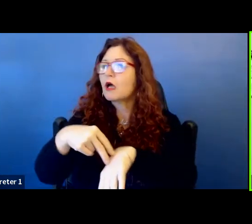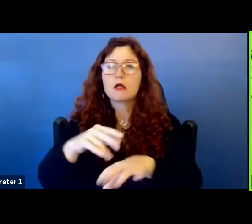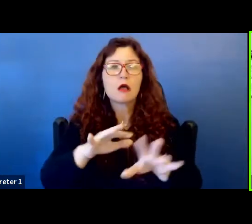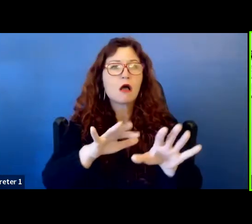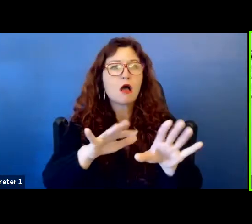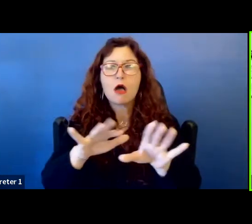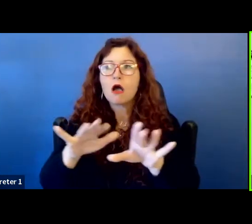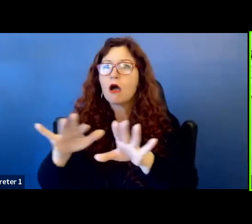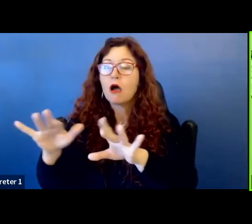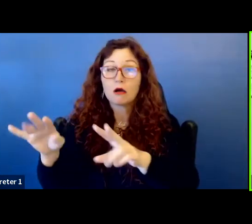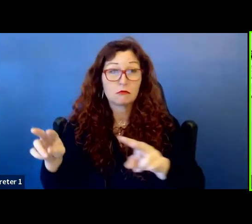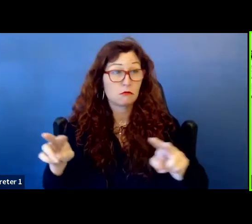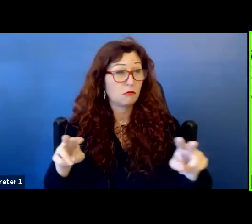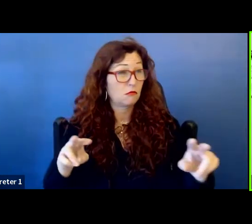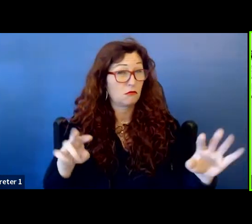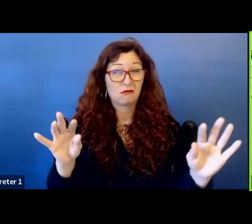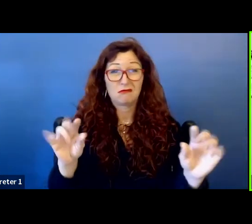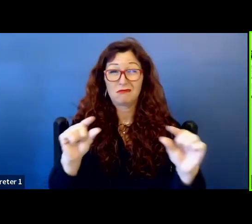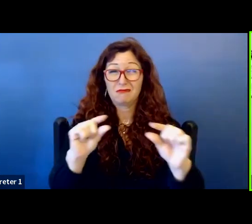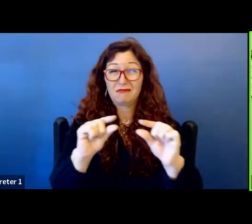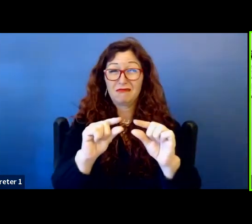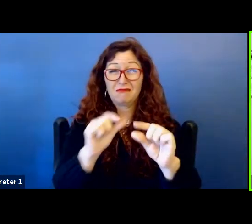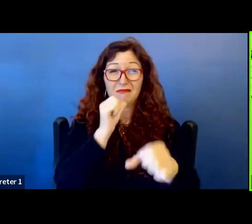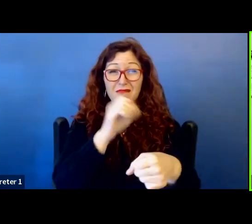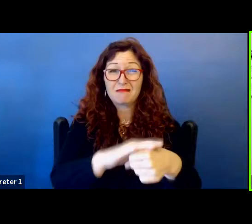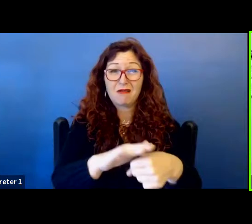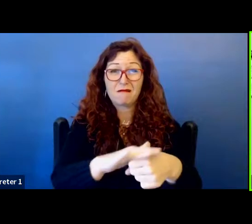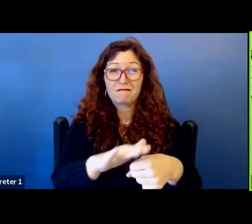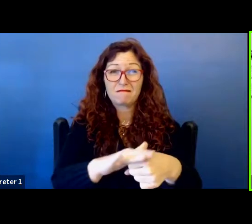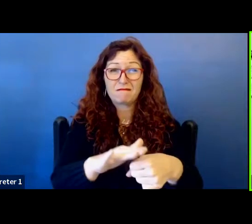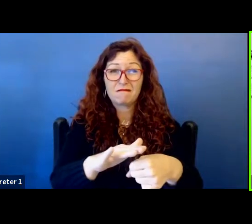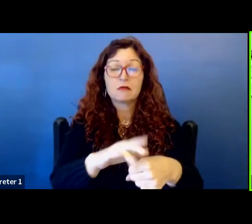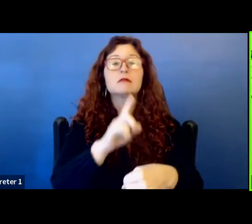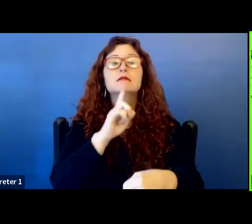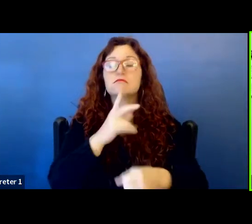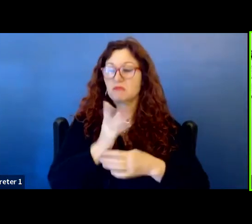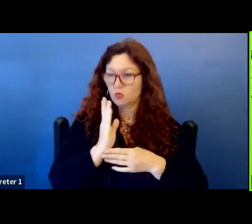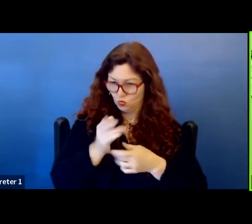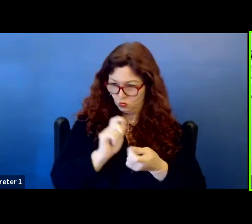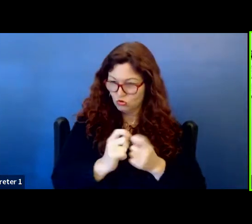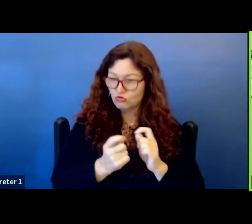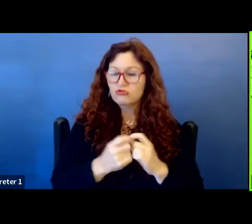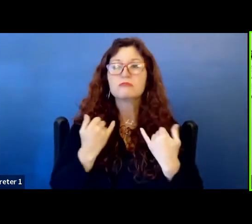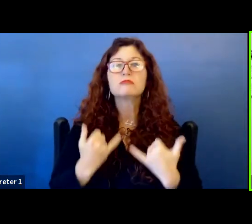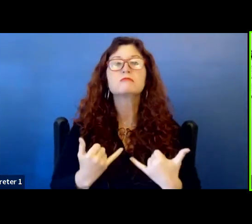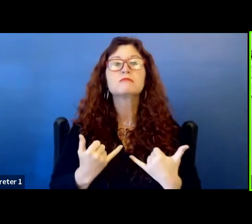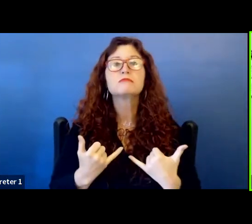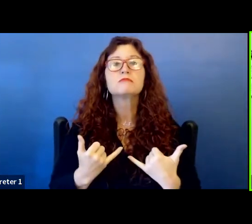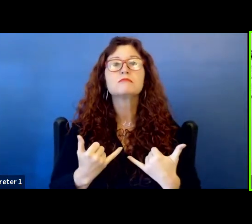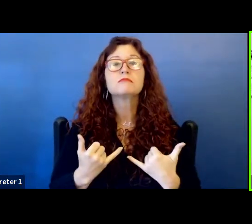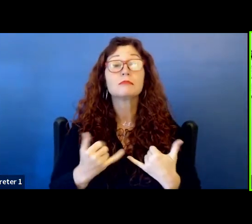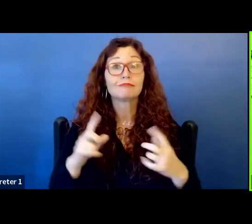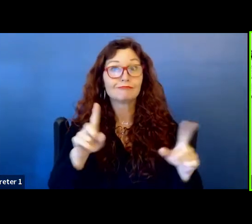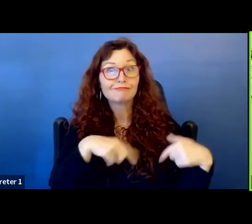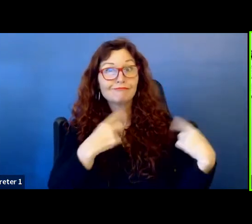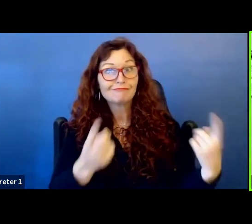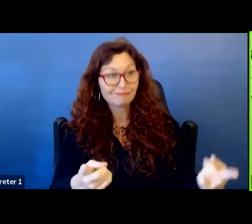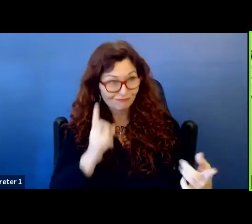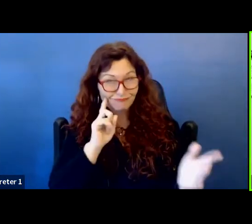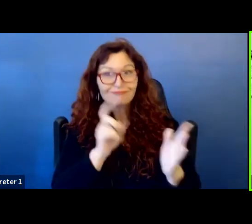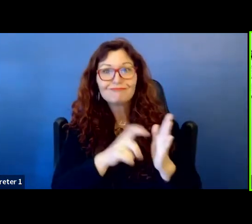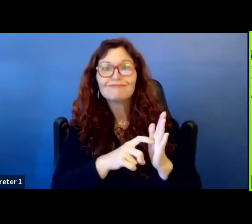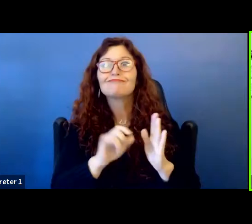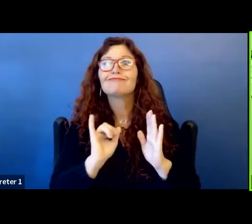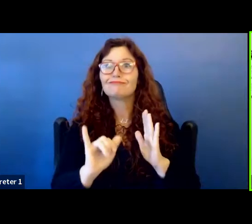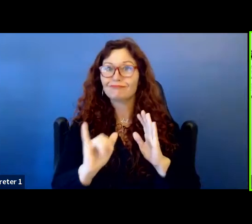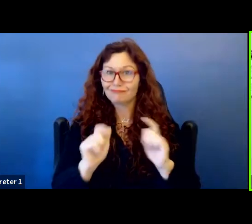watch actions not words i've seen in our union a lot of changes taking place during